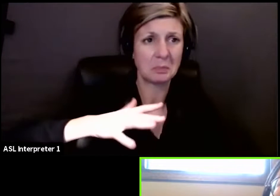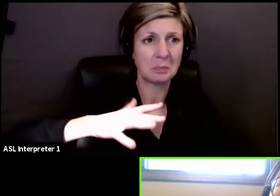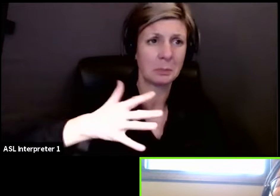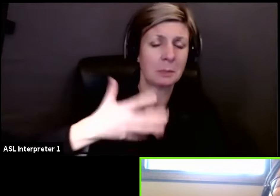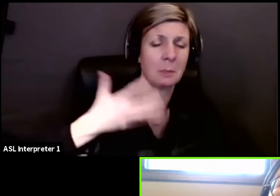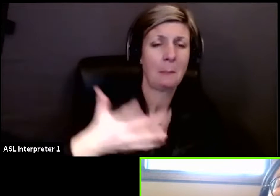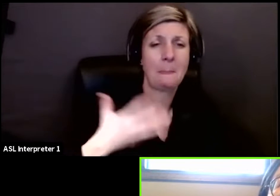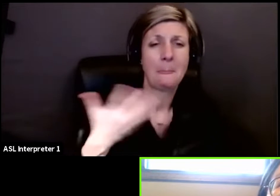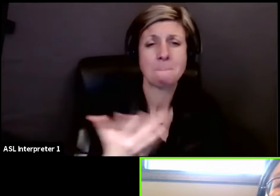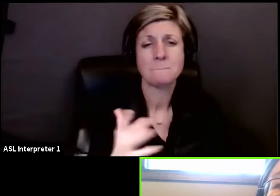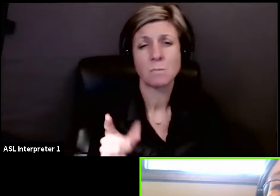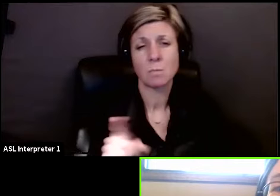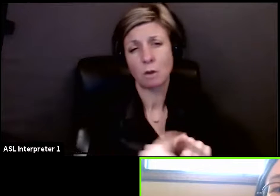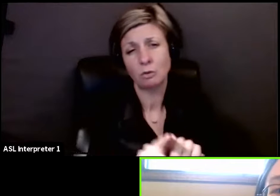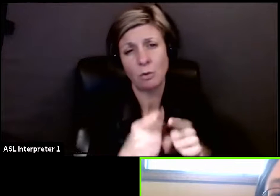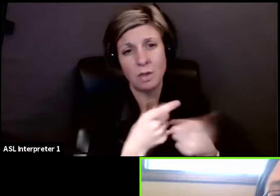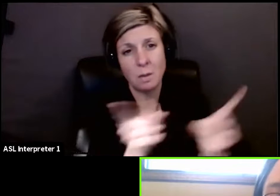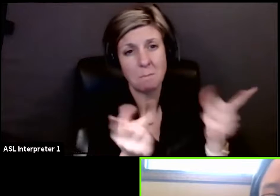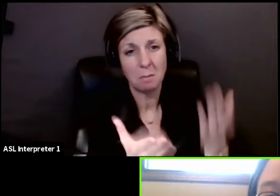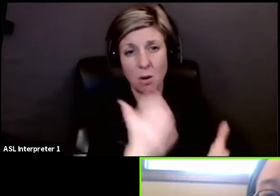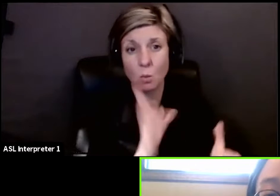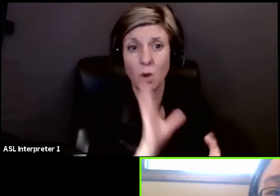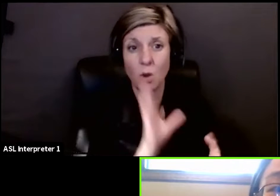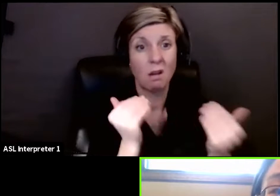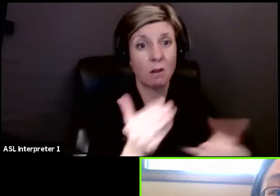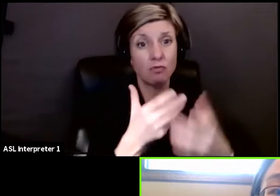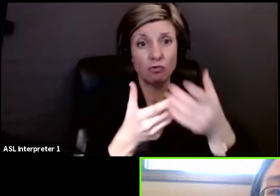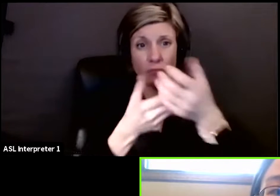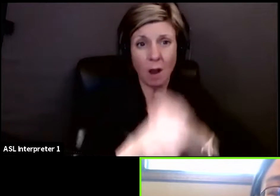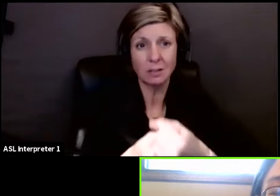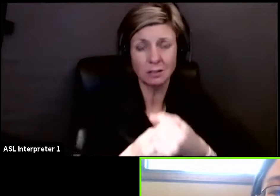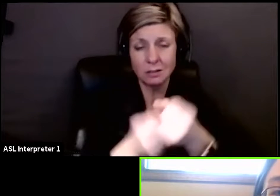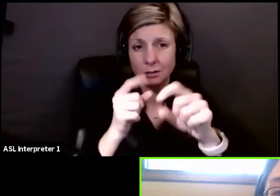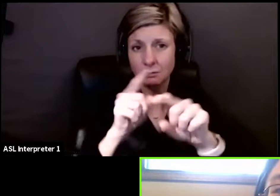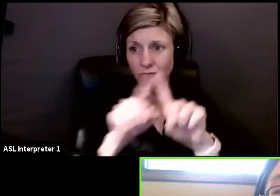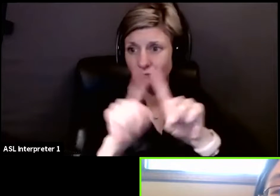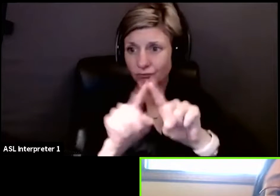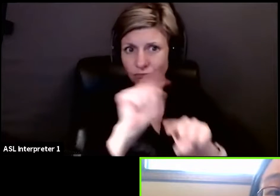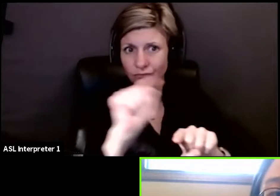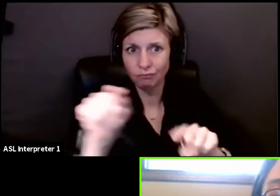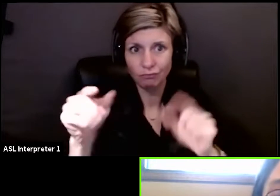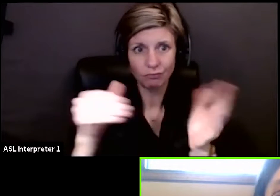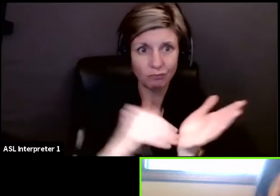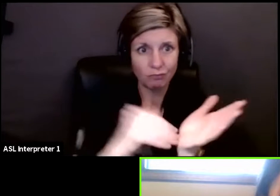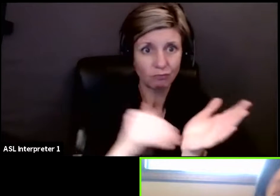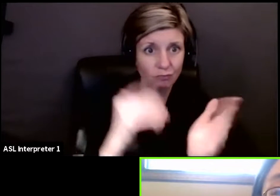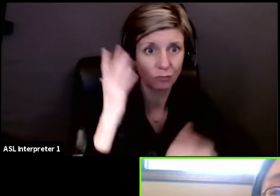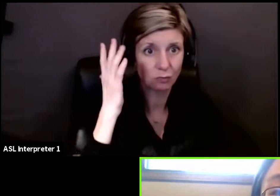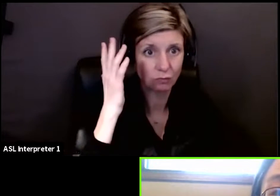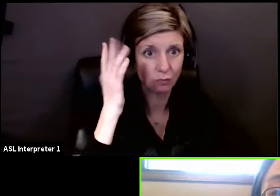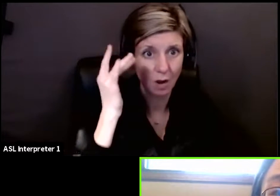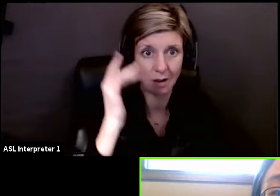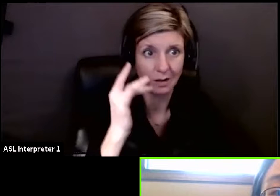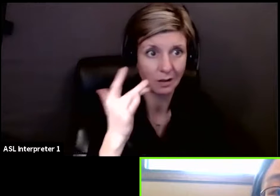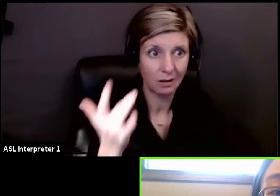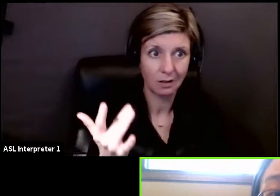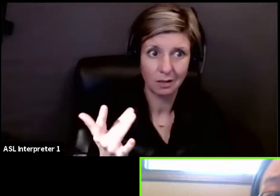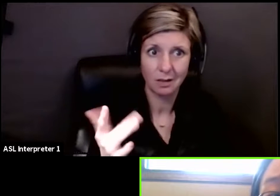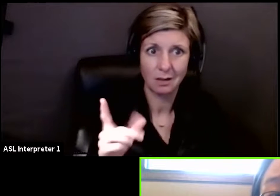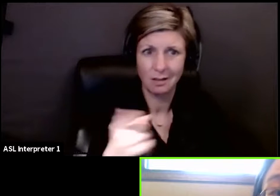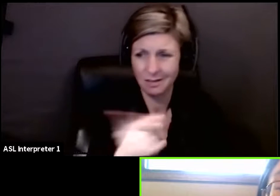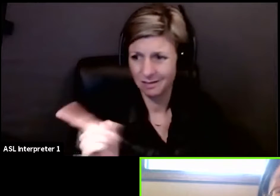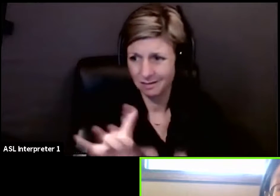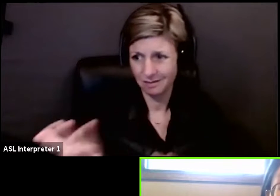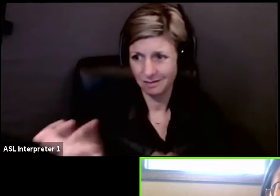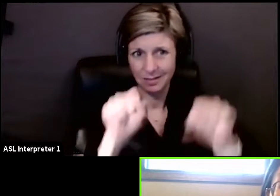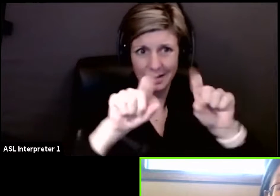um, trust these practitioners here because they had to take their test in English first of all, so who